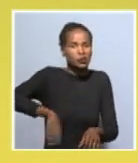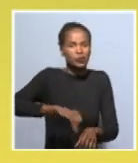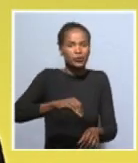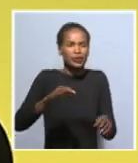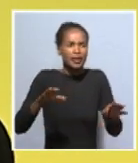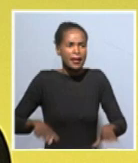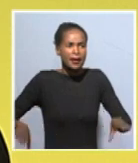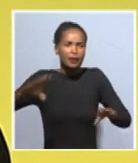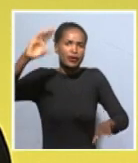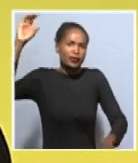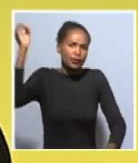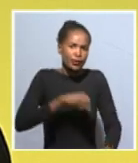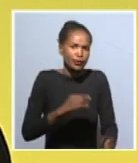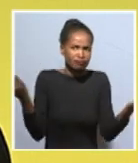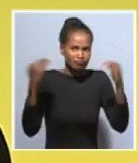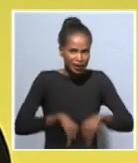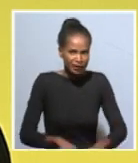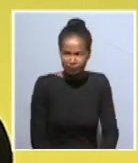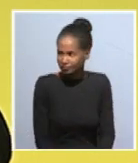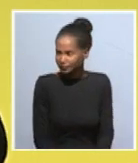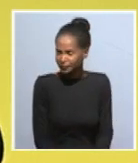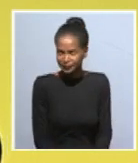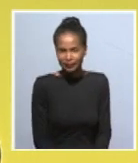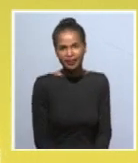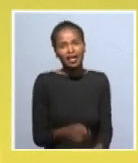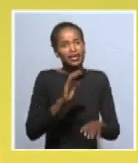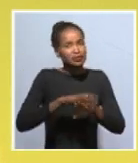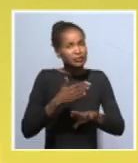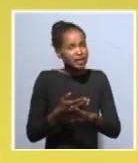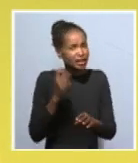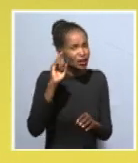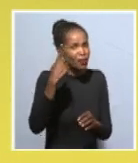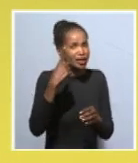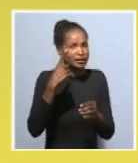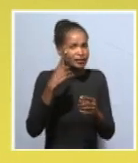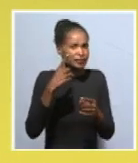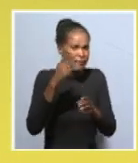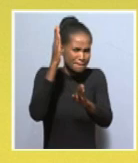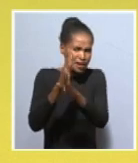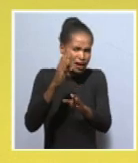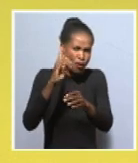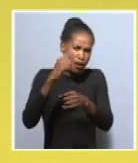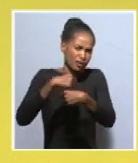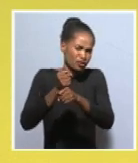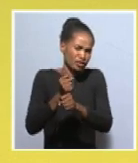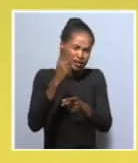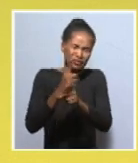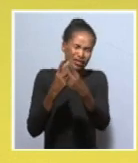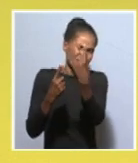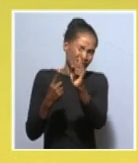on only one specific project. But I want us to take the